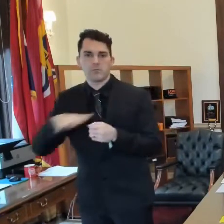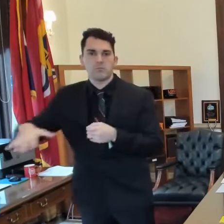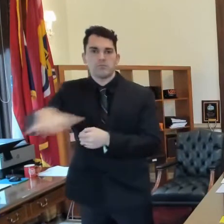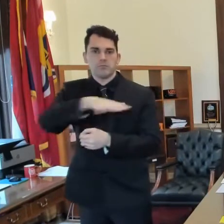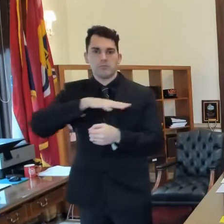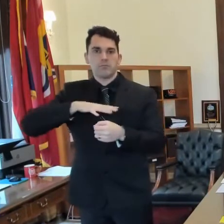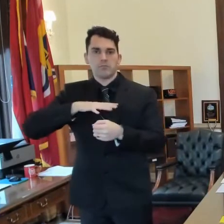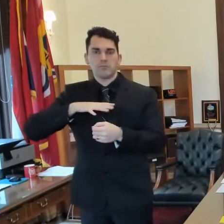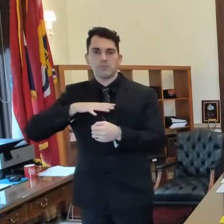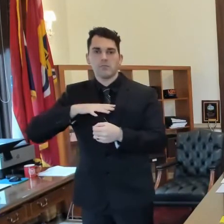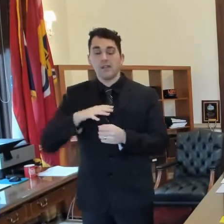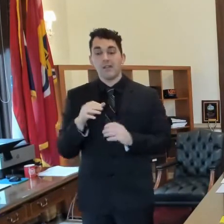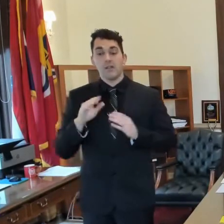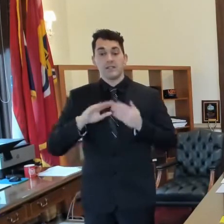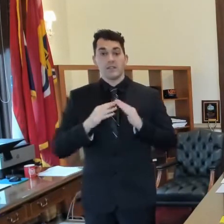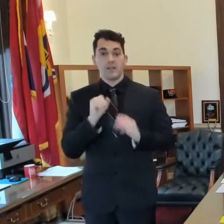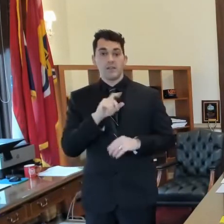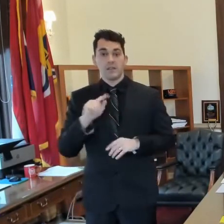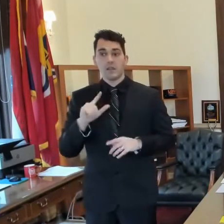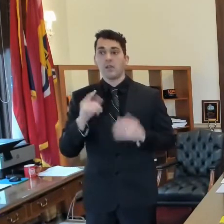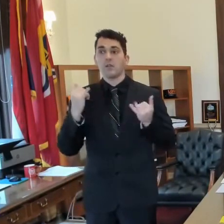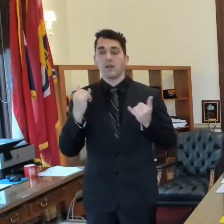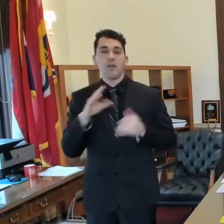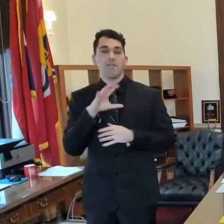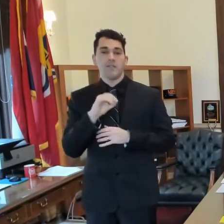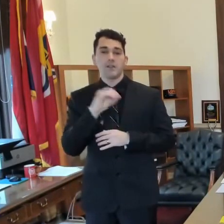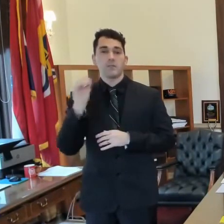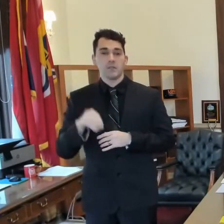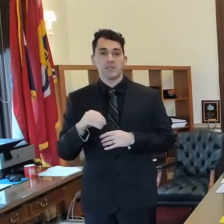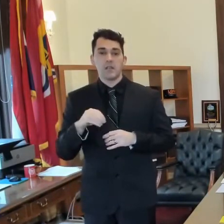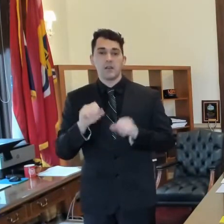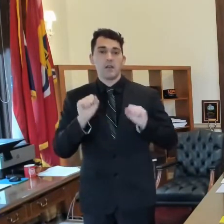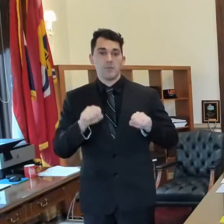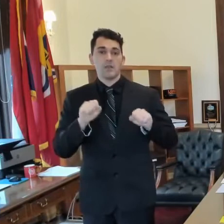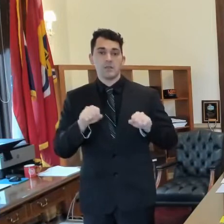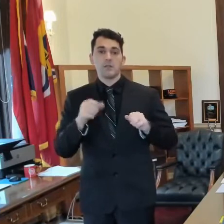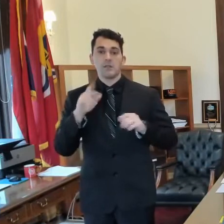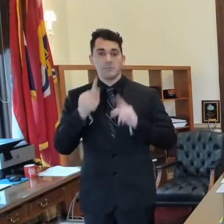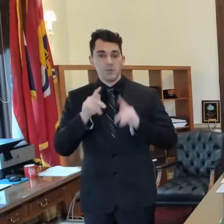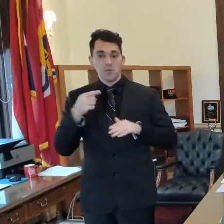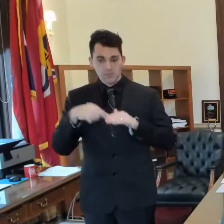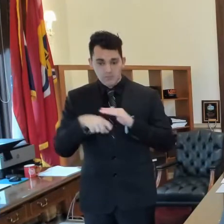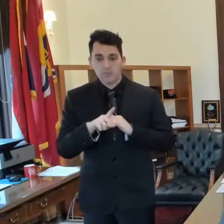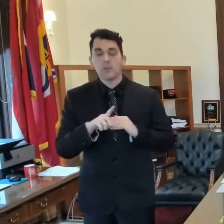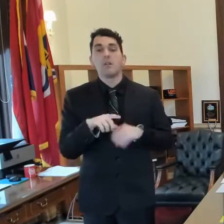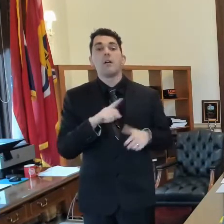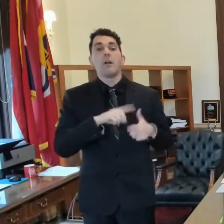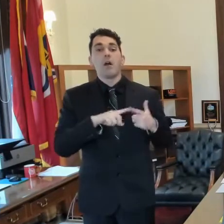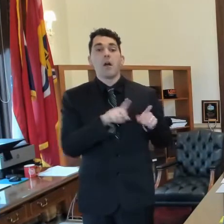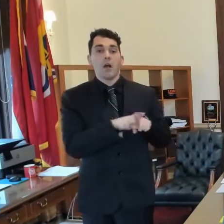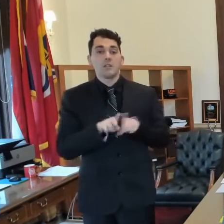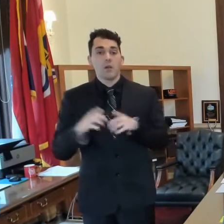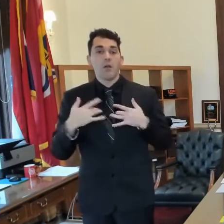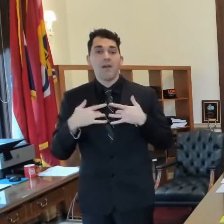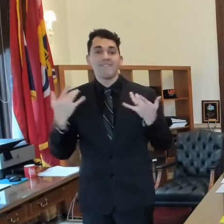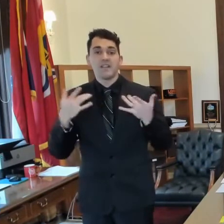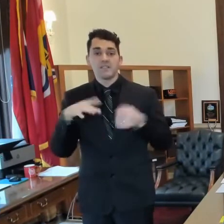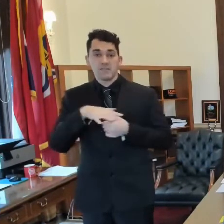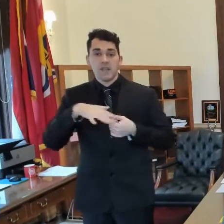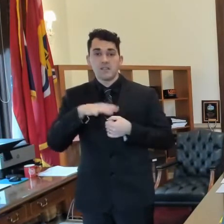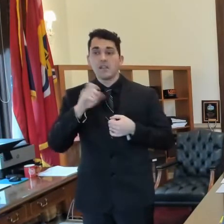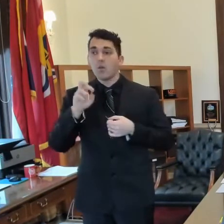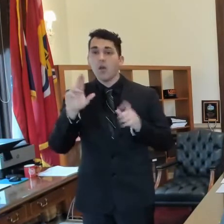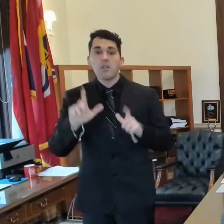In the city of St. Louis, we're also at 50% capacity for event spaces. And any large